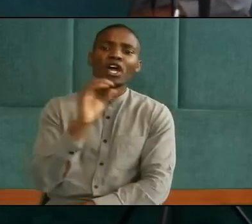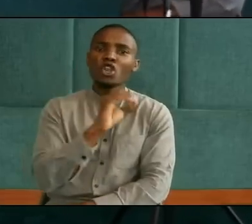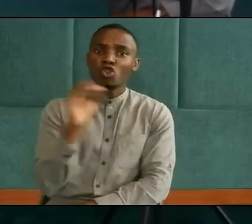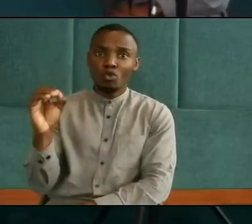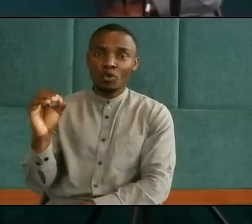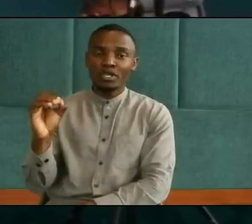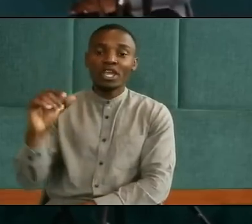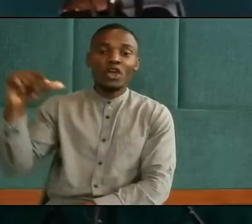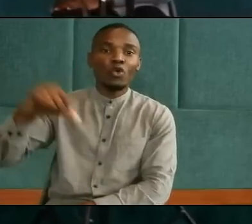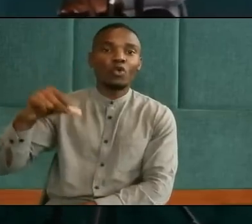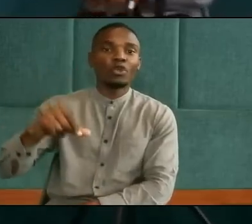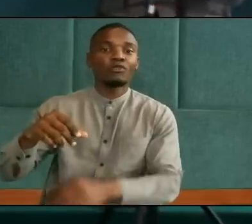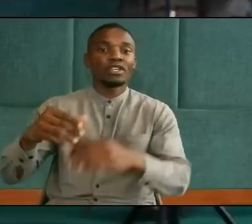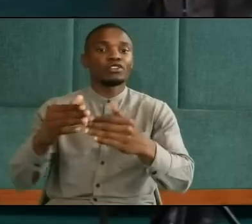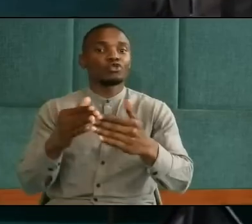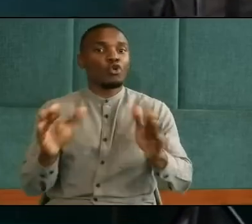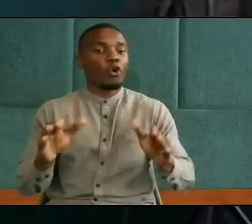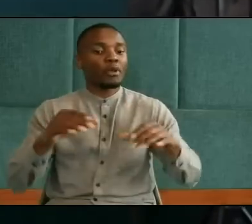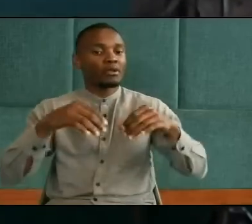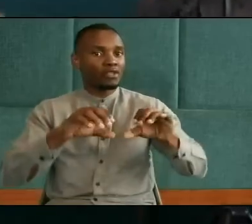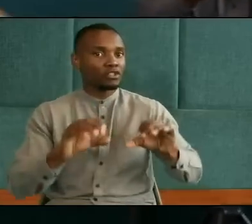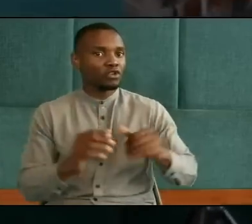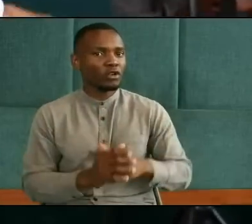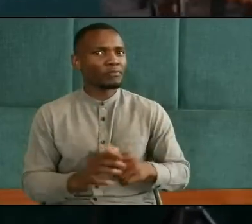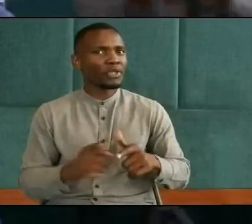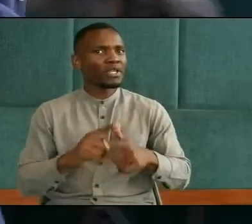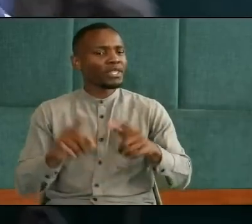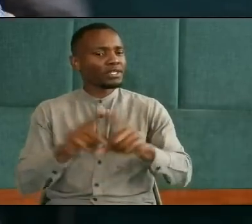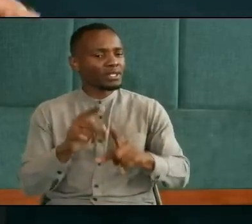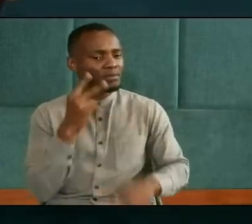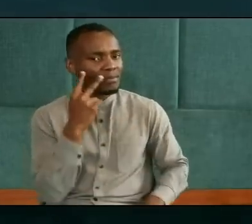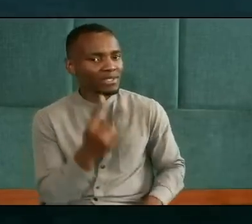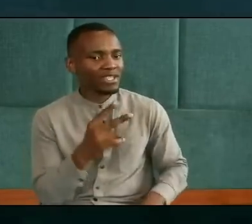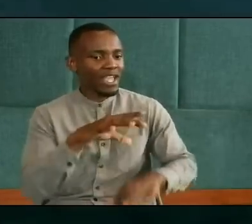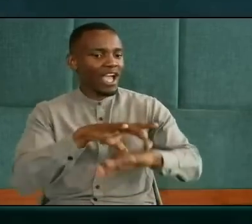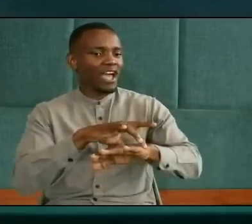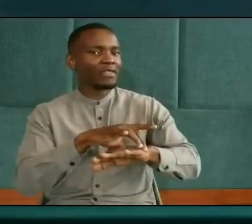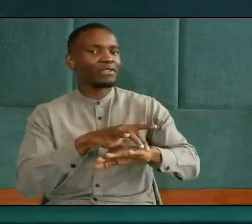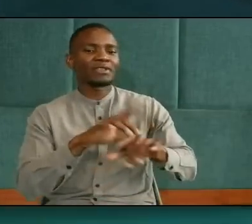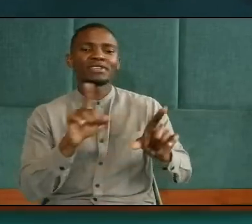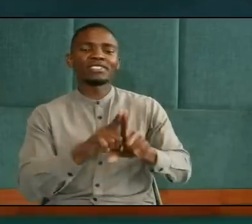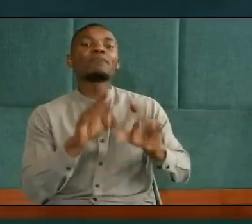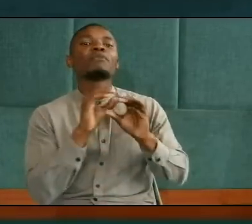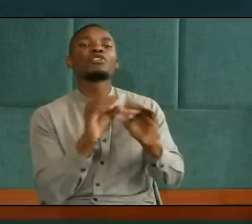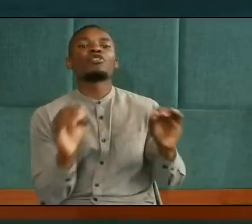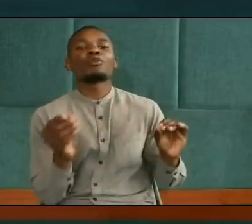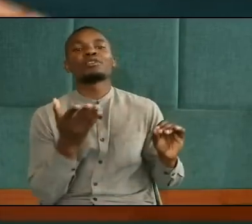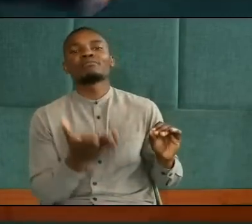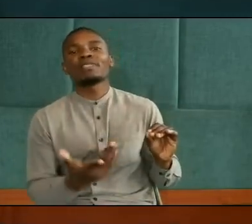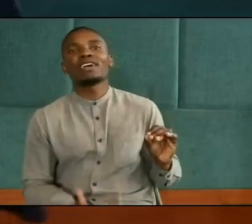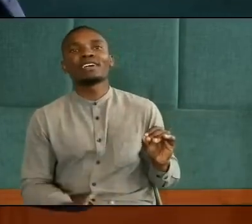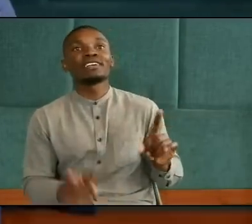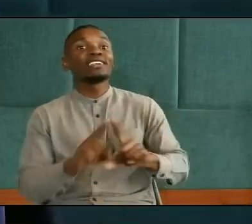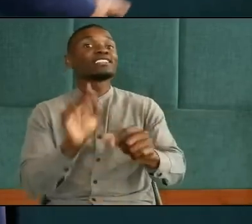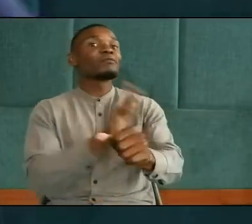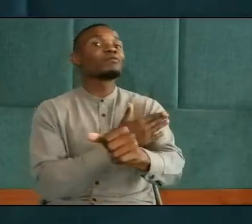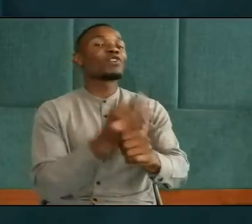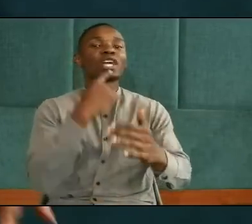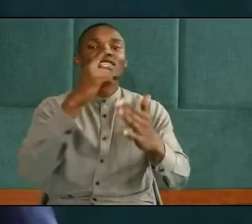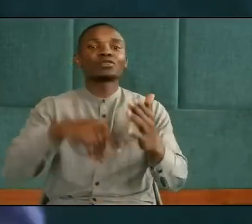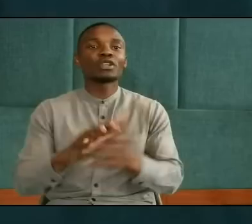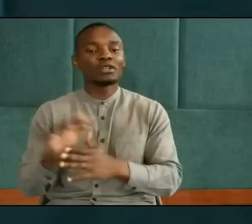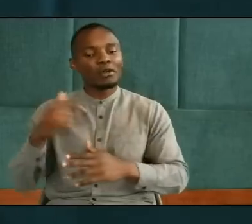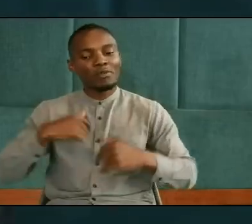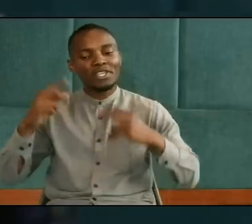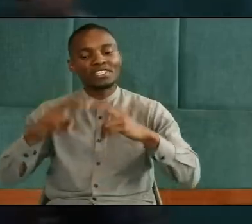is qualified to open. And then they look on earth and they couldn't find anybody. You know what the song say? A search all